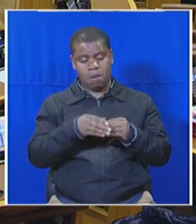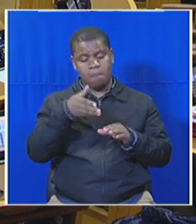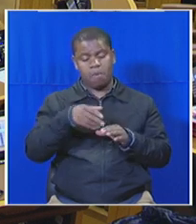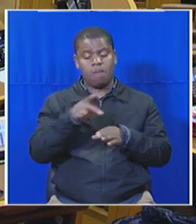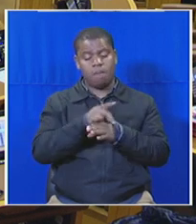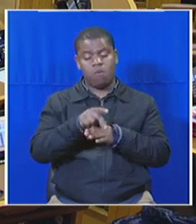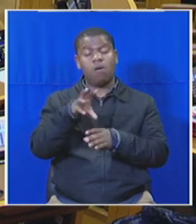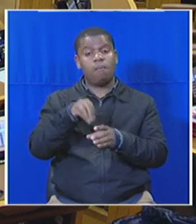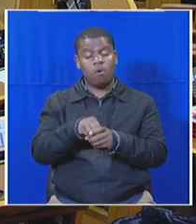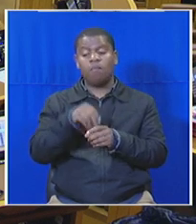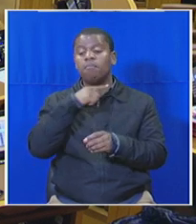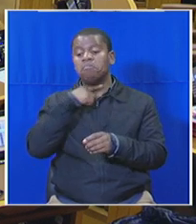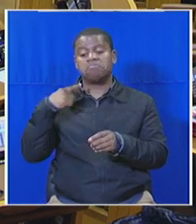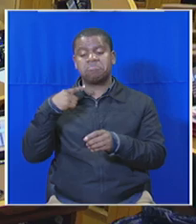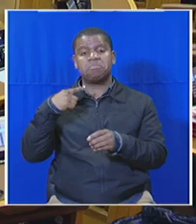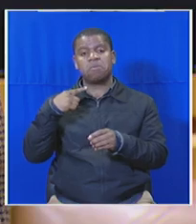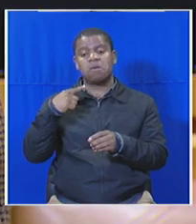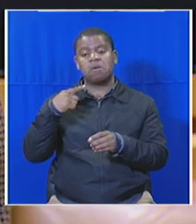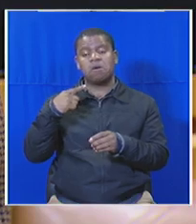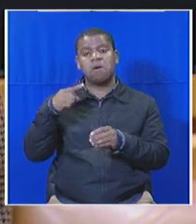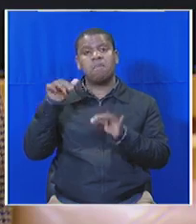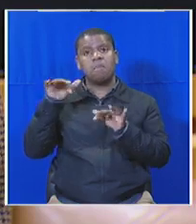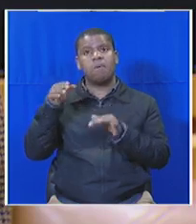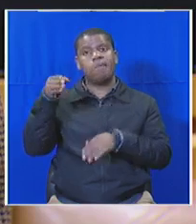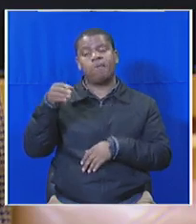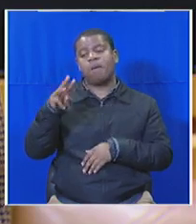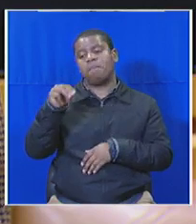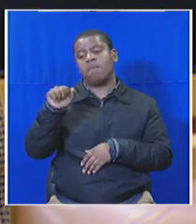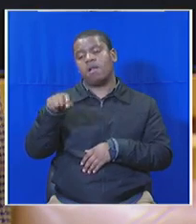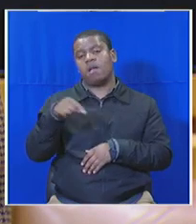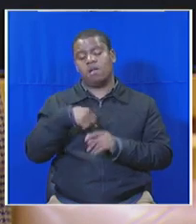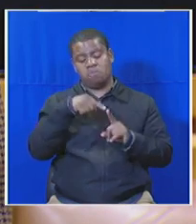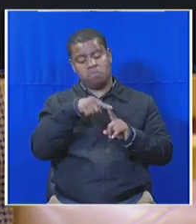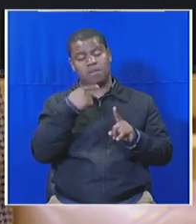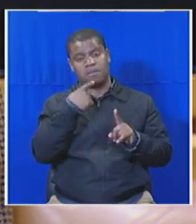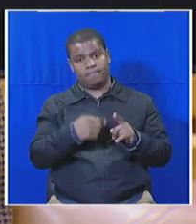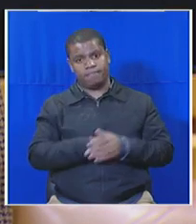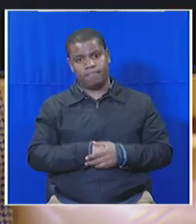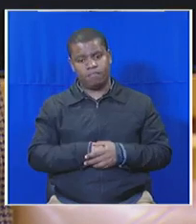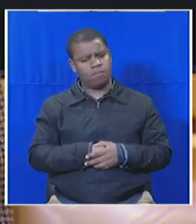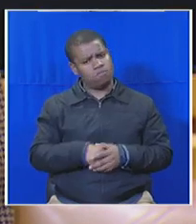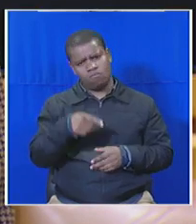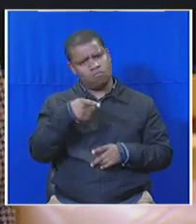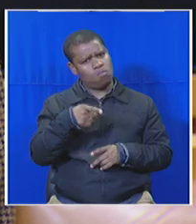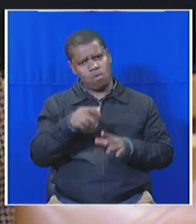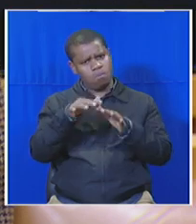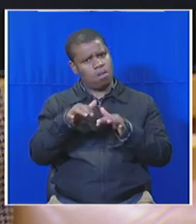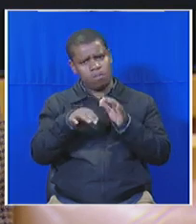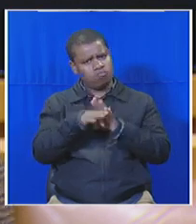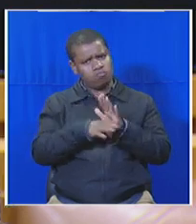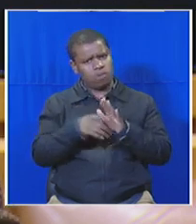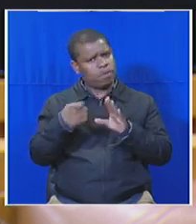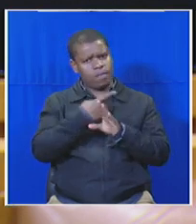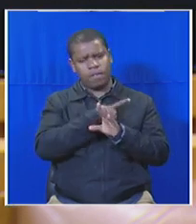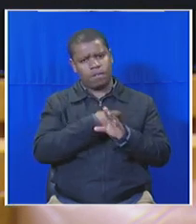to murder people in Marikana. Honorable Nathi Mthethwa is unparliamentary. And also,